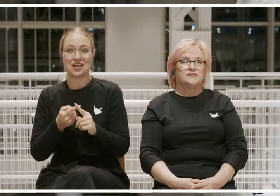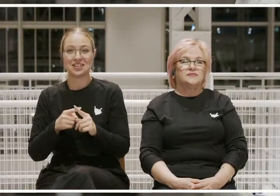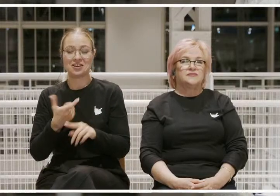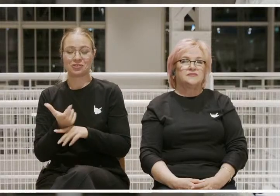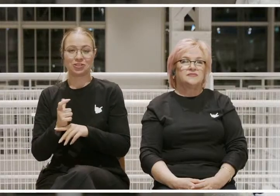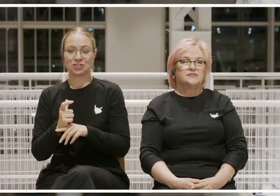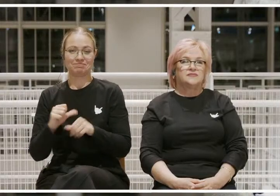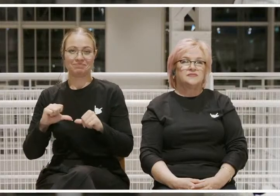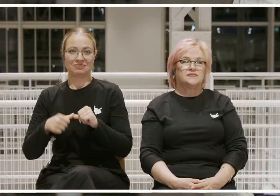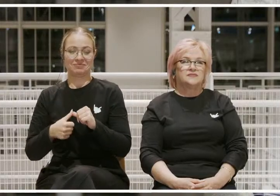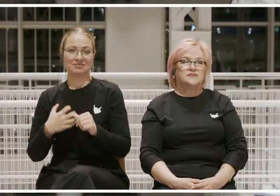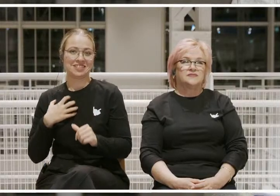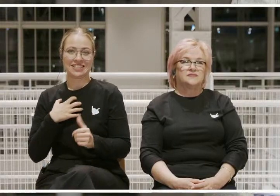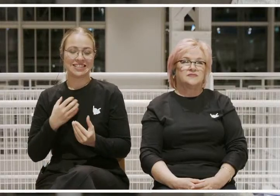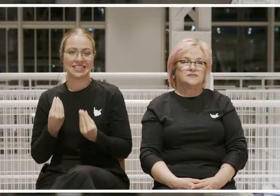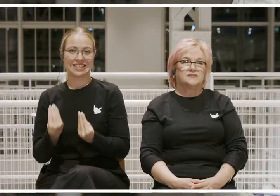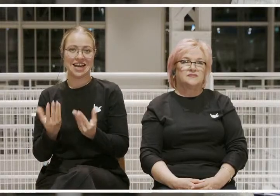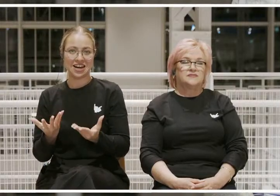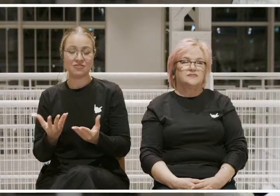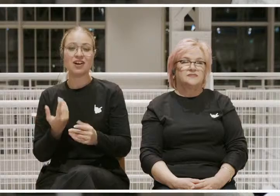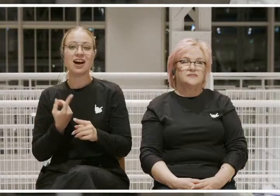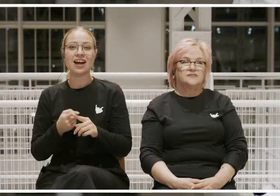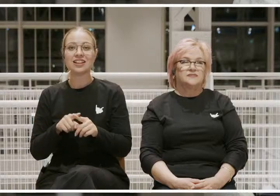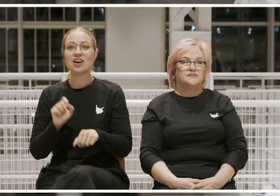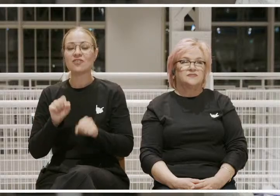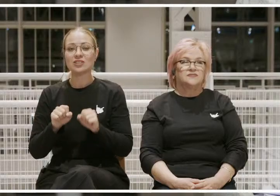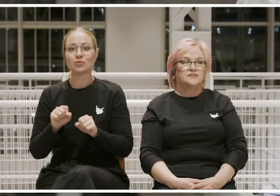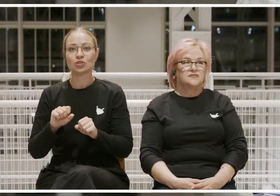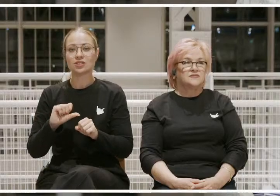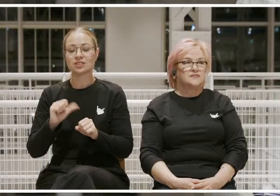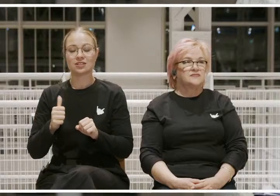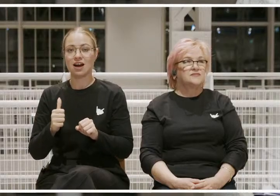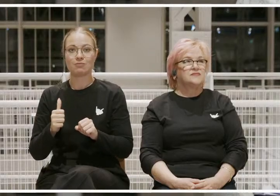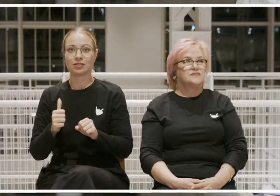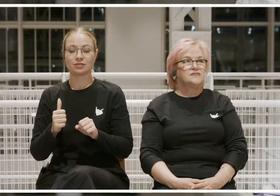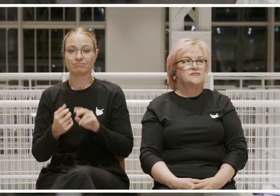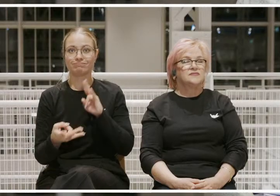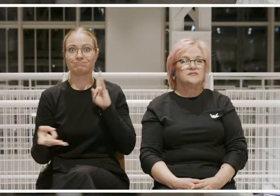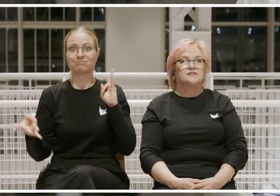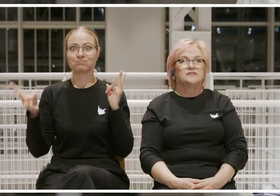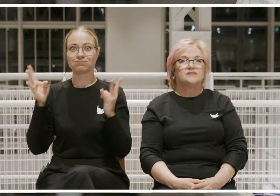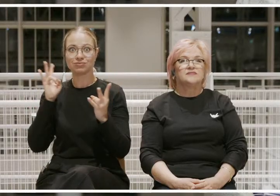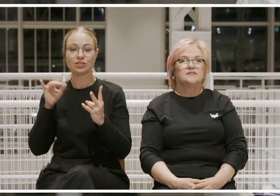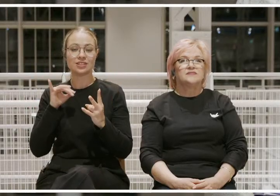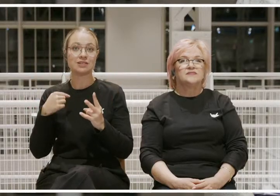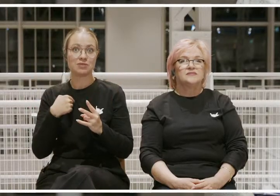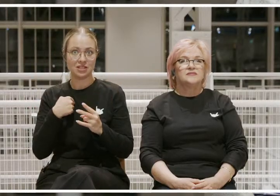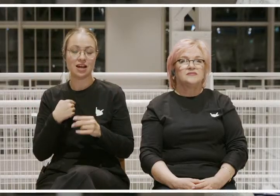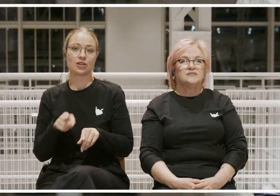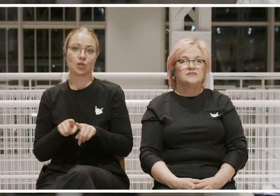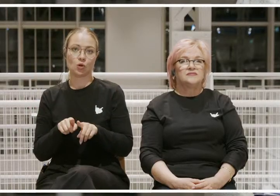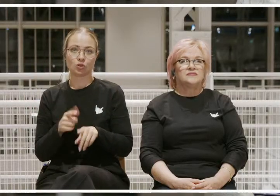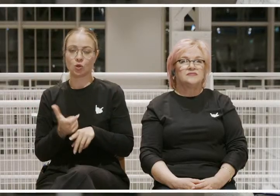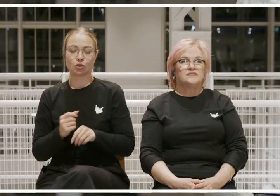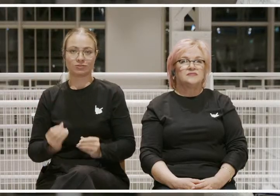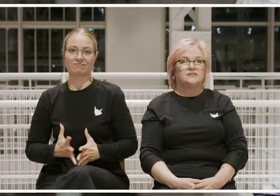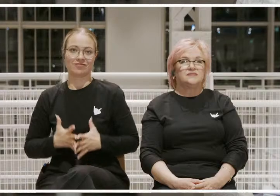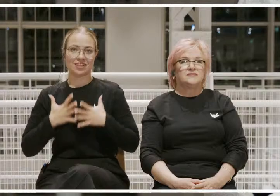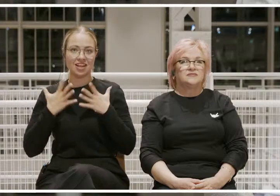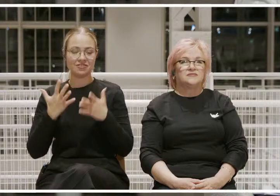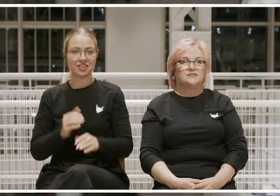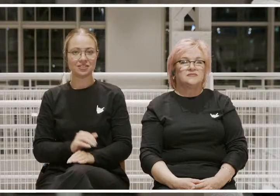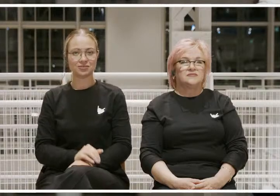that they had big impacts in me. I mean, yes, this is an idea that I feel like all